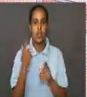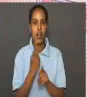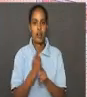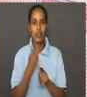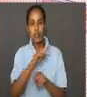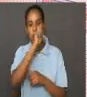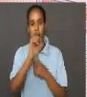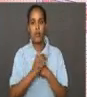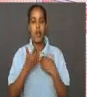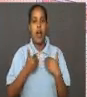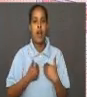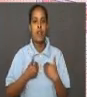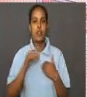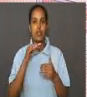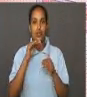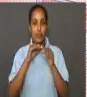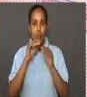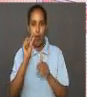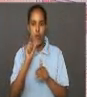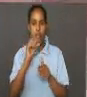when the temperature has a small value.